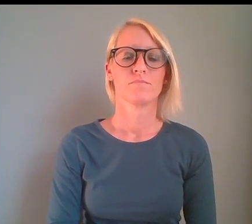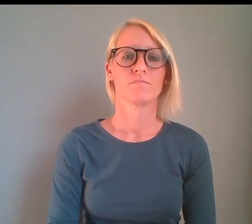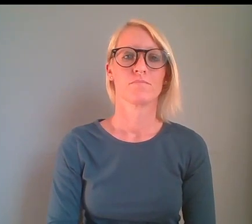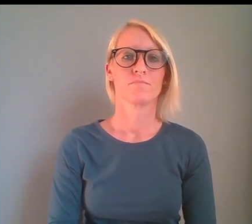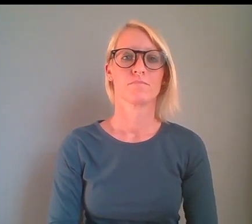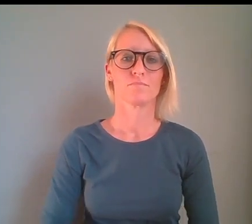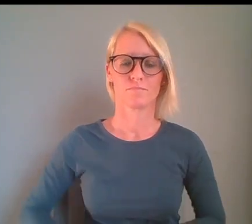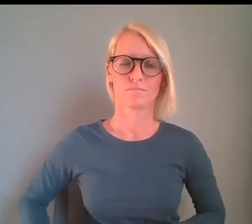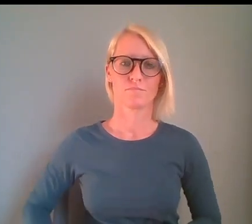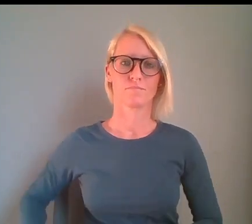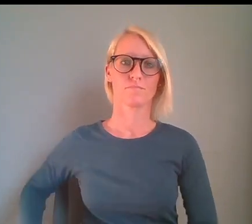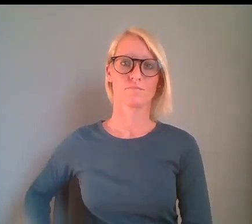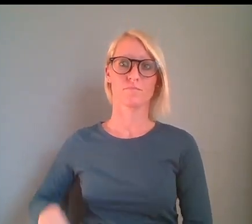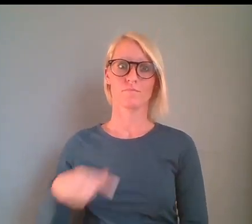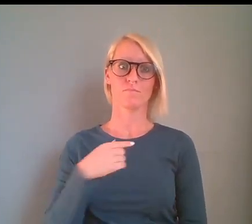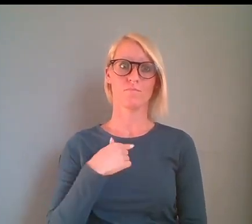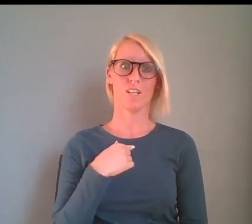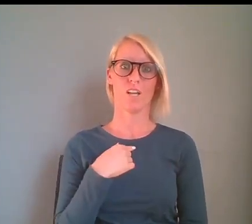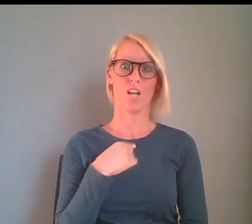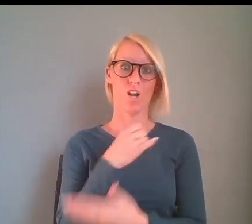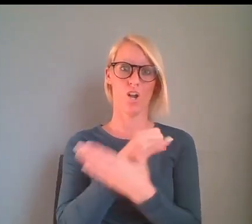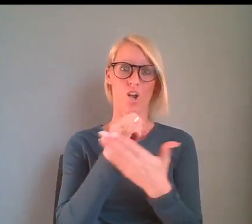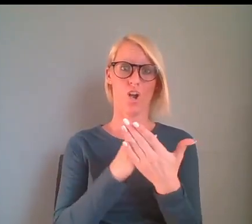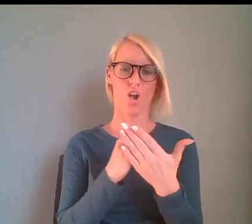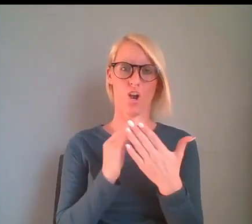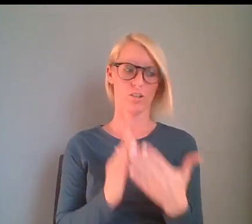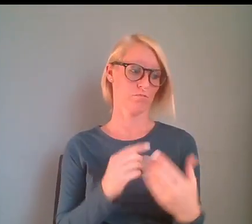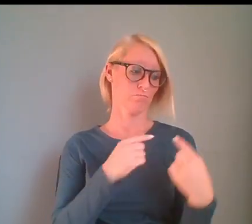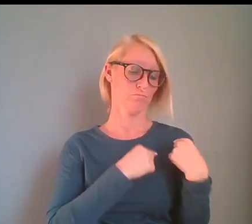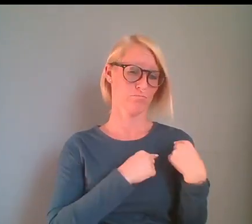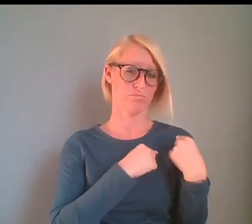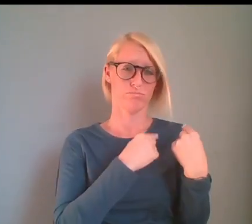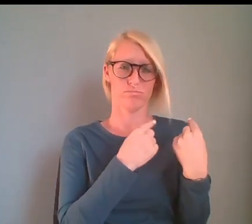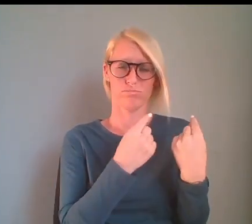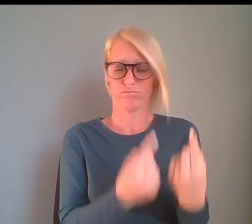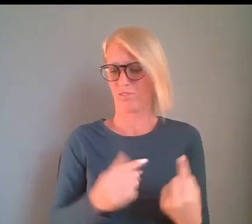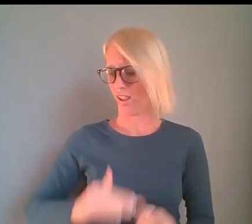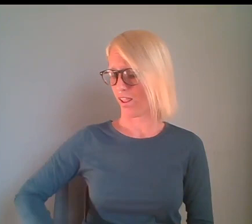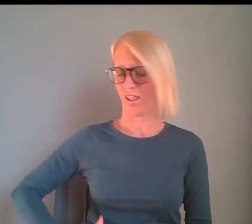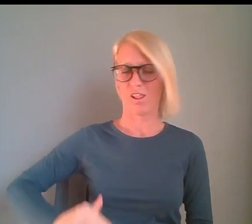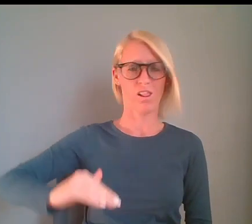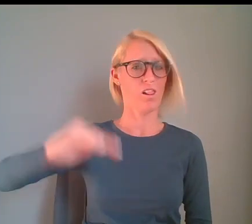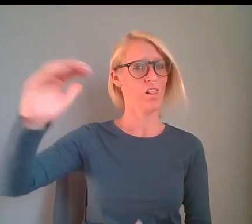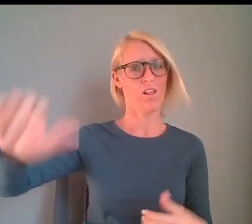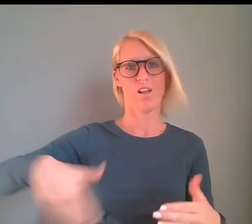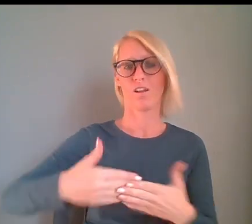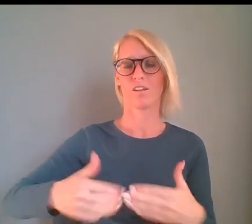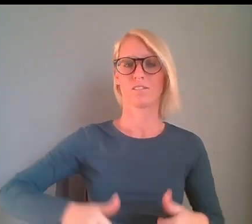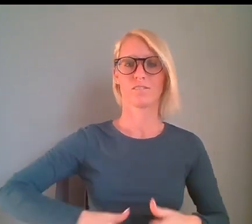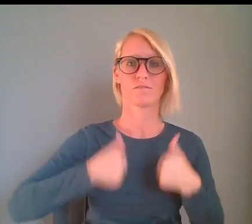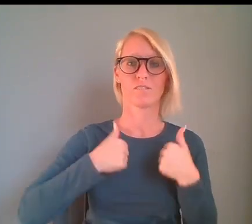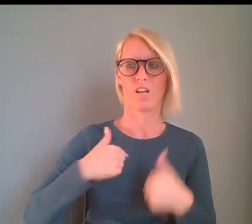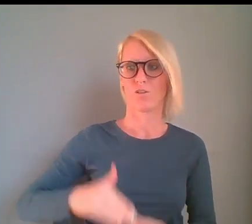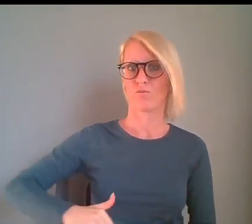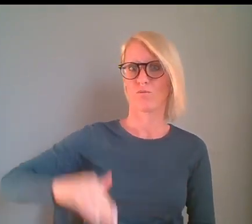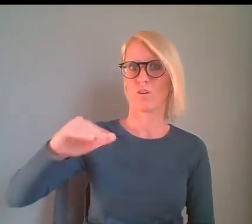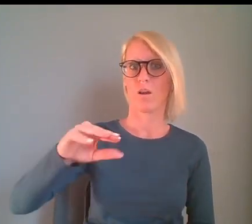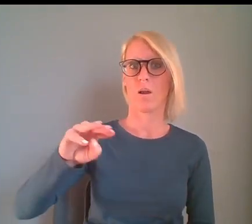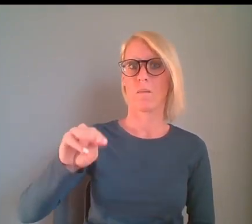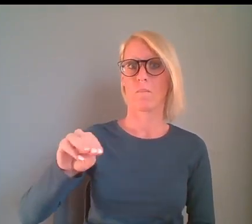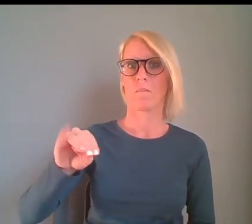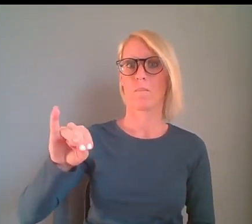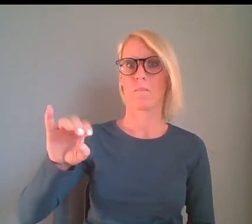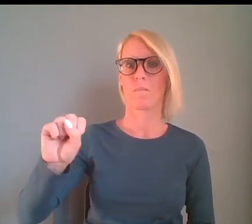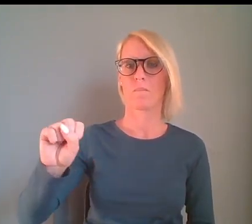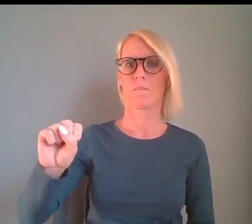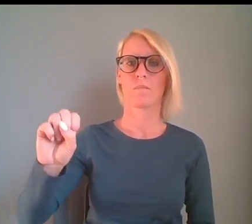So I've been an artist pretty much my whole life. I grew up in Missoula, and I actually went to Lewis and Clark Grade School